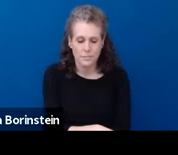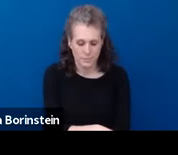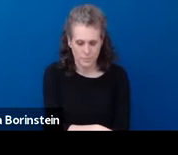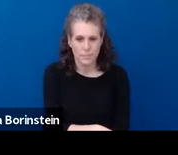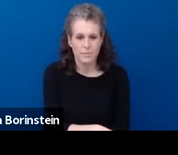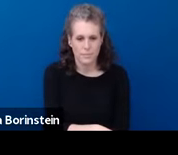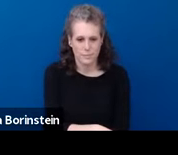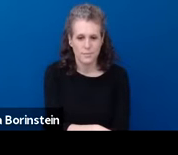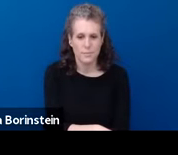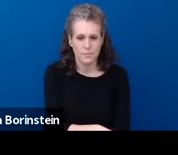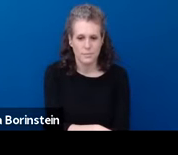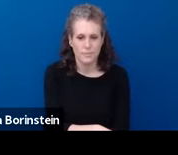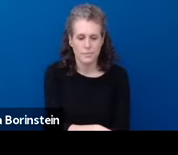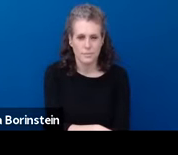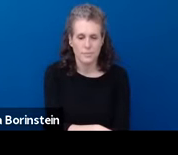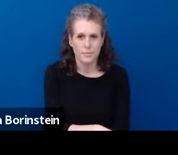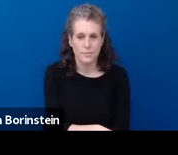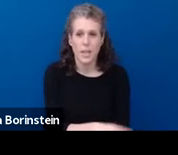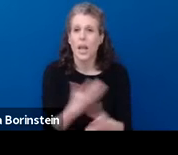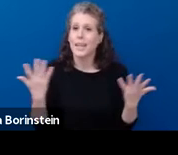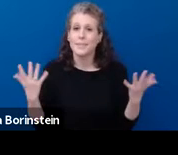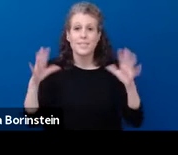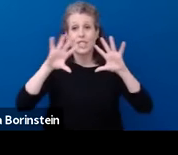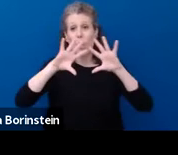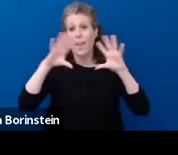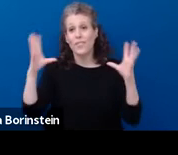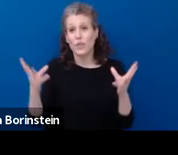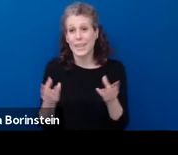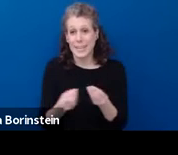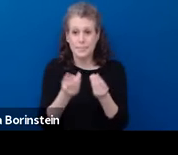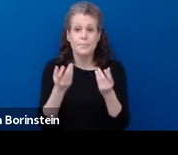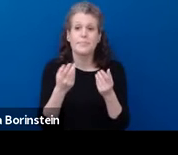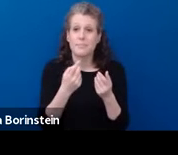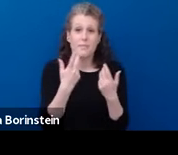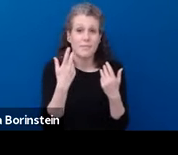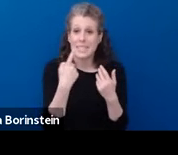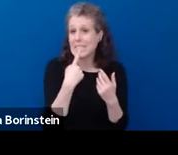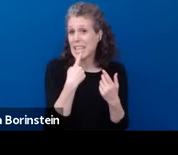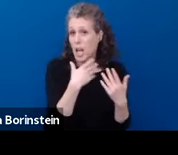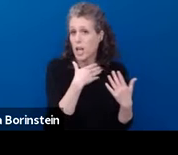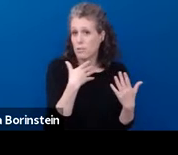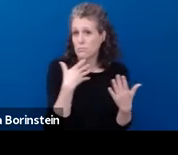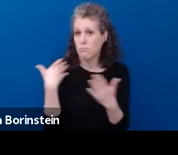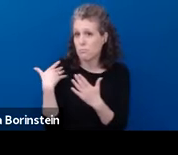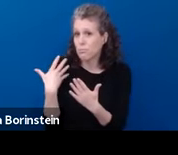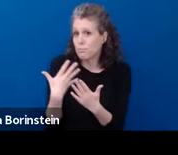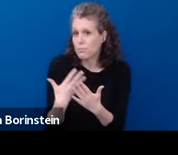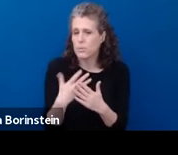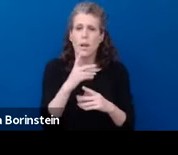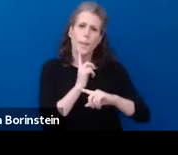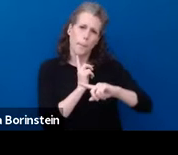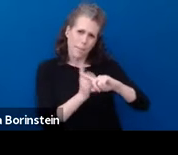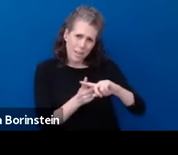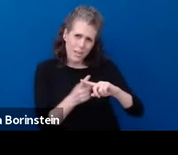I just, in addition to everything that the others said, I also think that it's